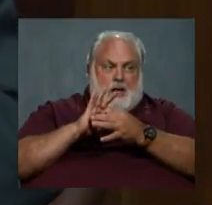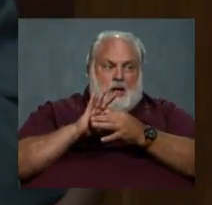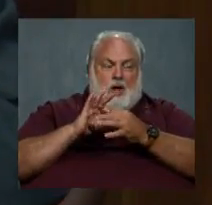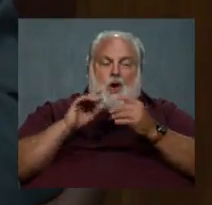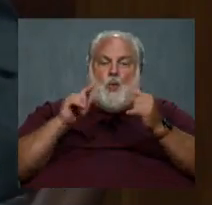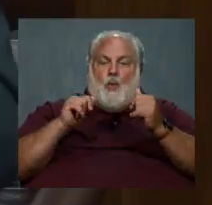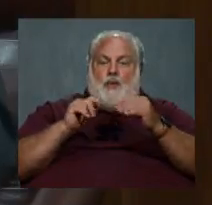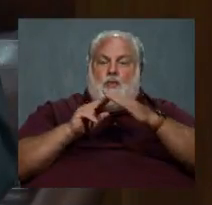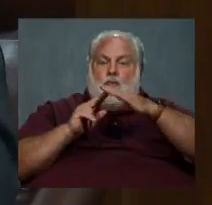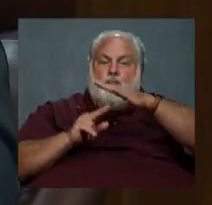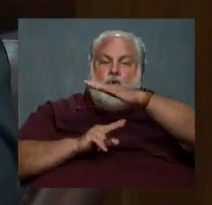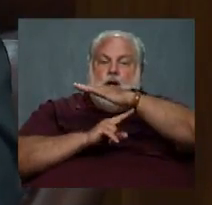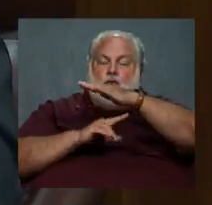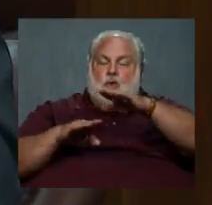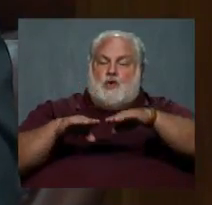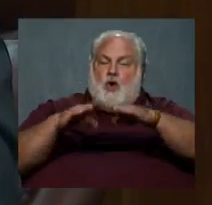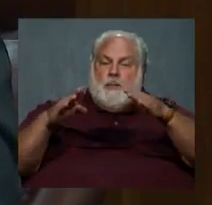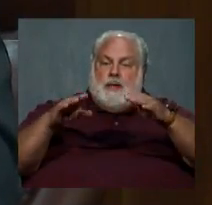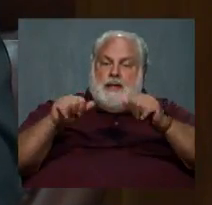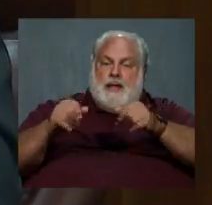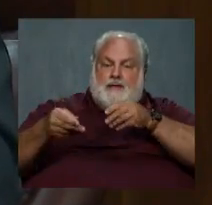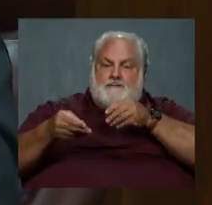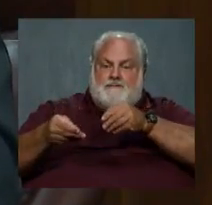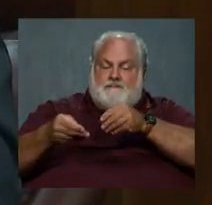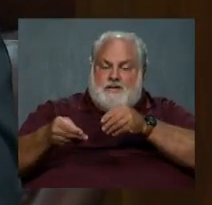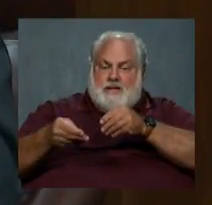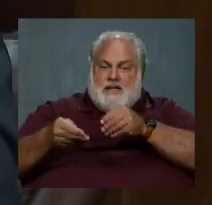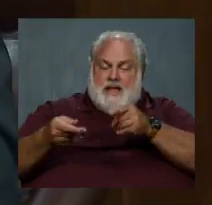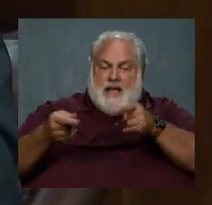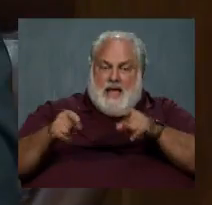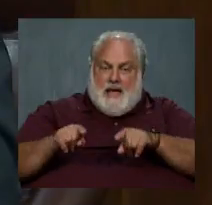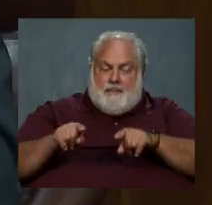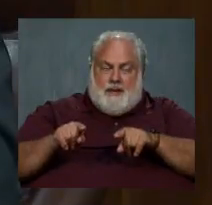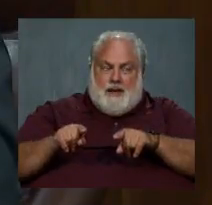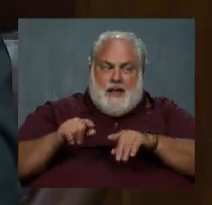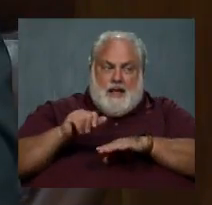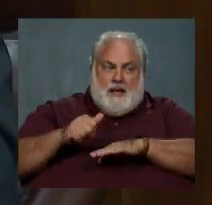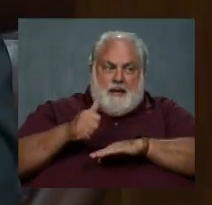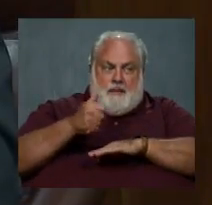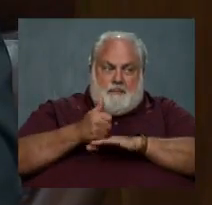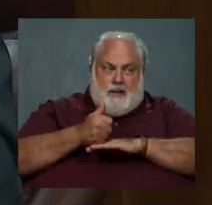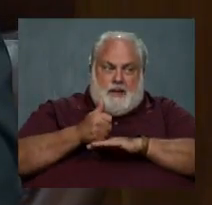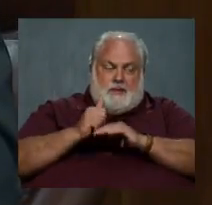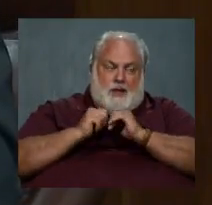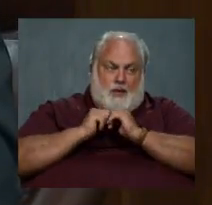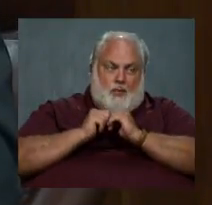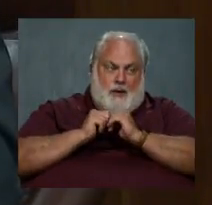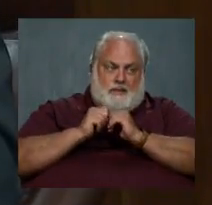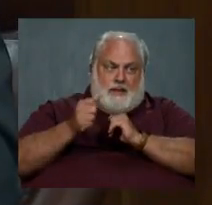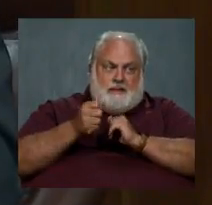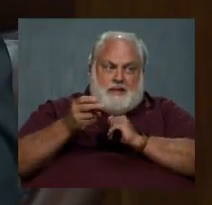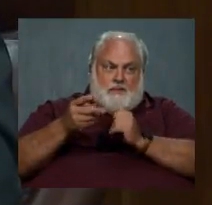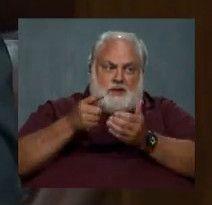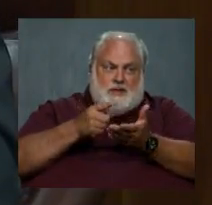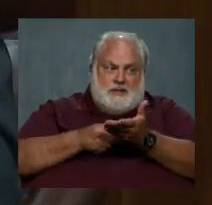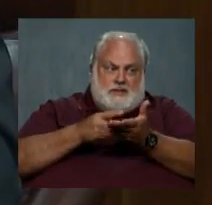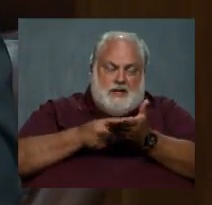was opened, whether or not feeding could take place back there, and based on a number of